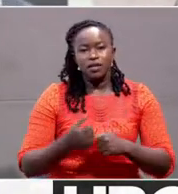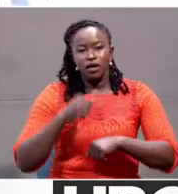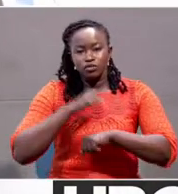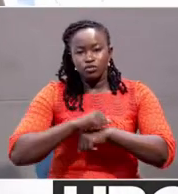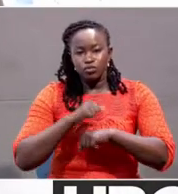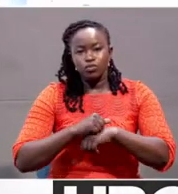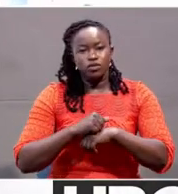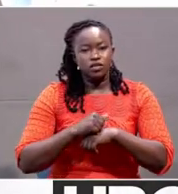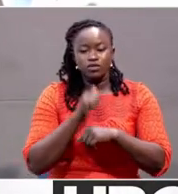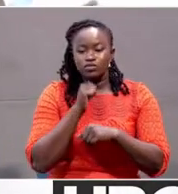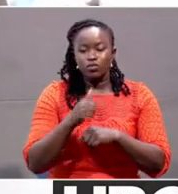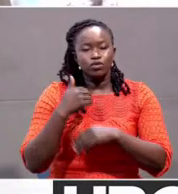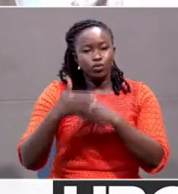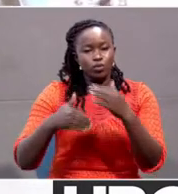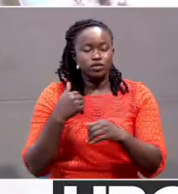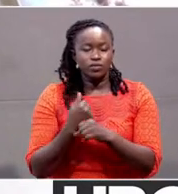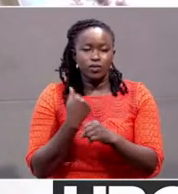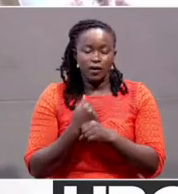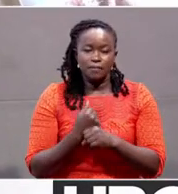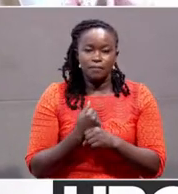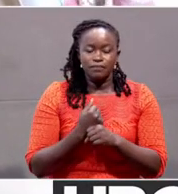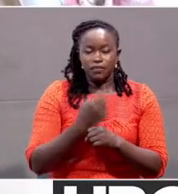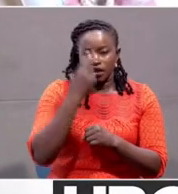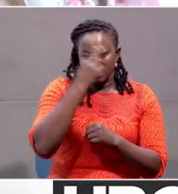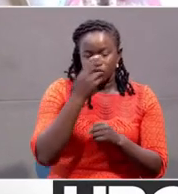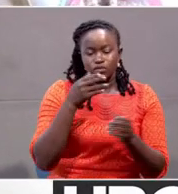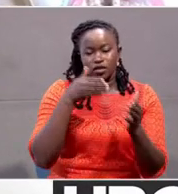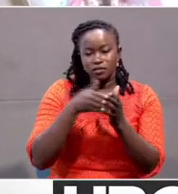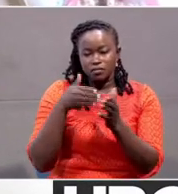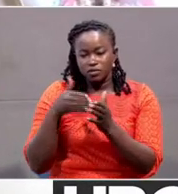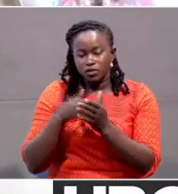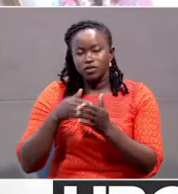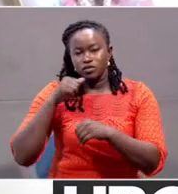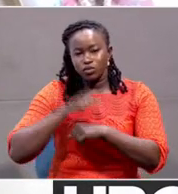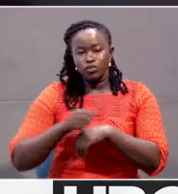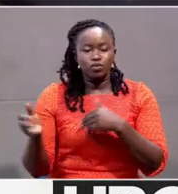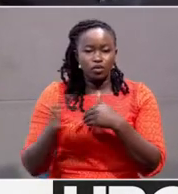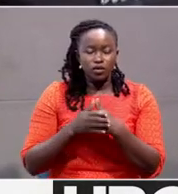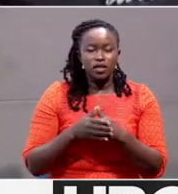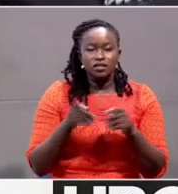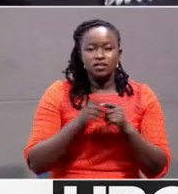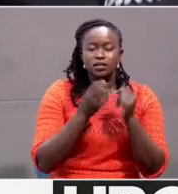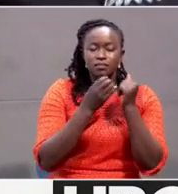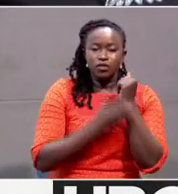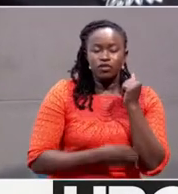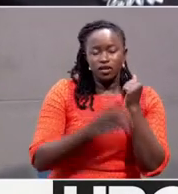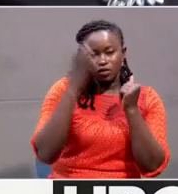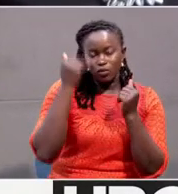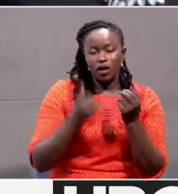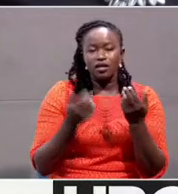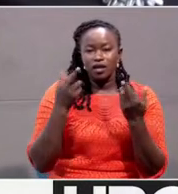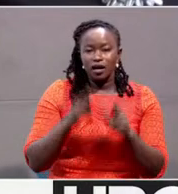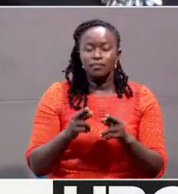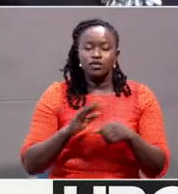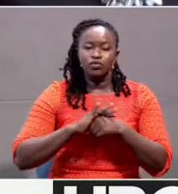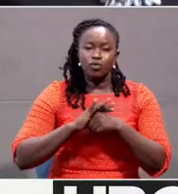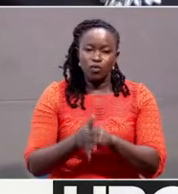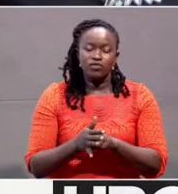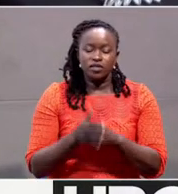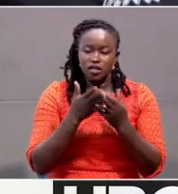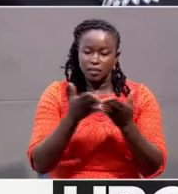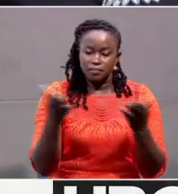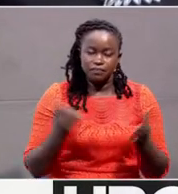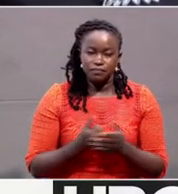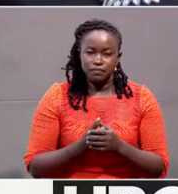operational. Learners are affected by school closure and poverty due to the COVID-19 pandemic.